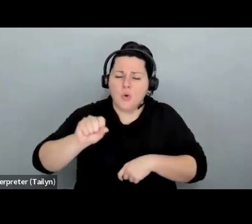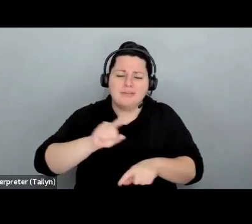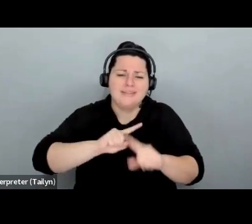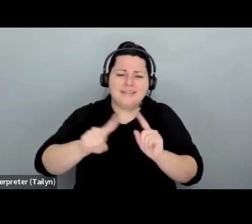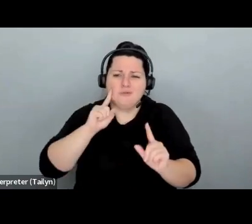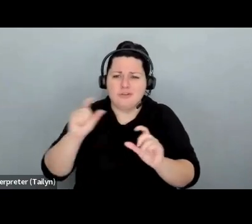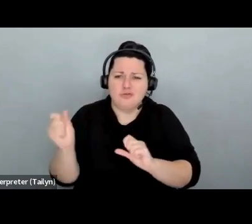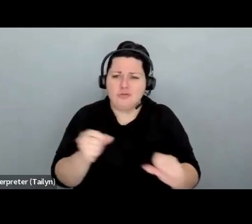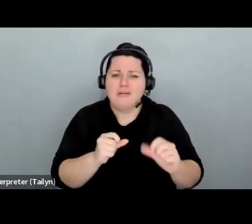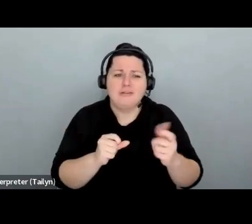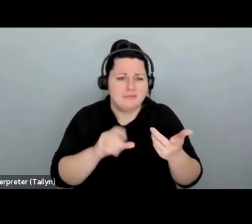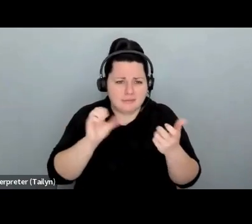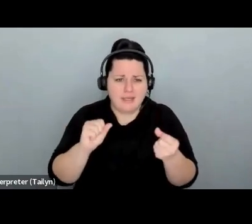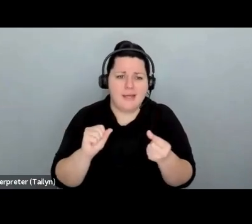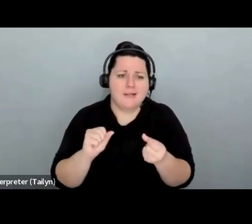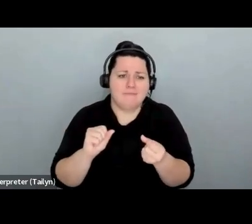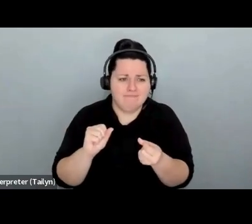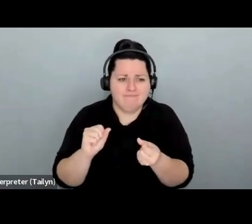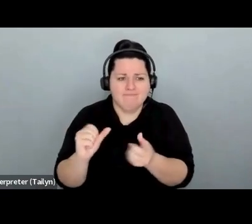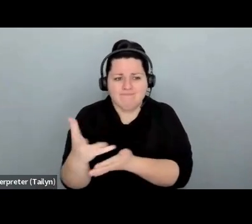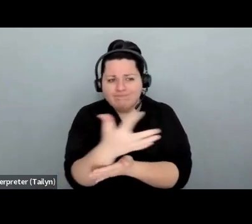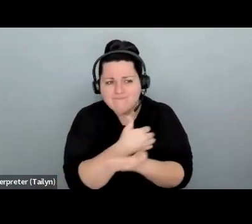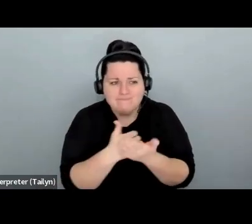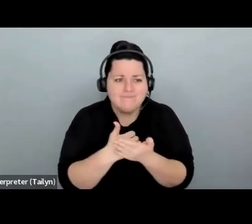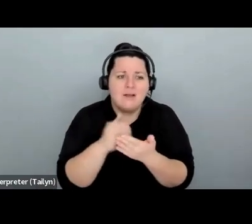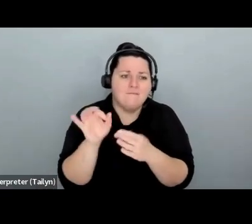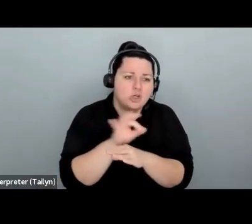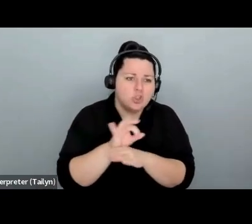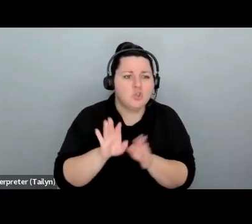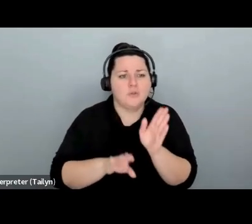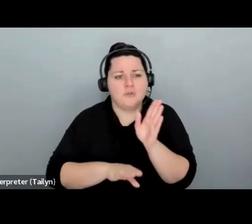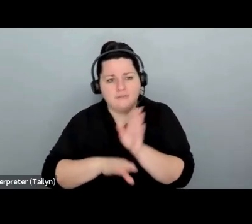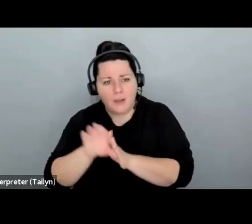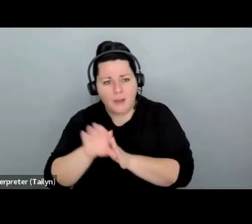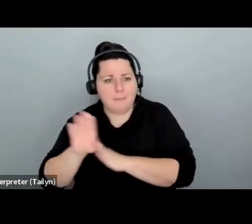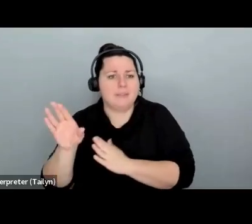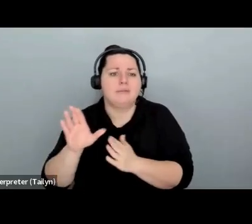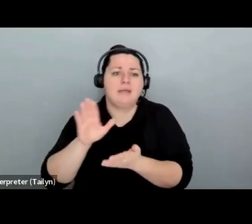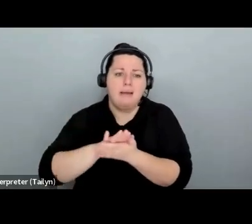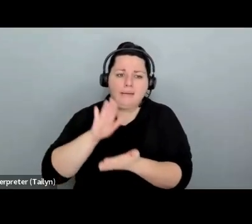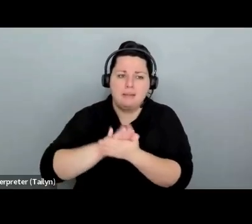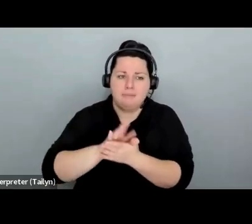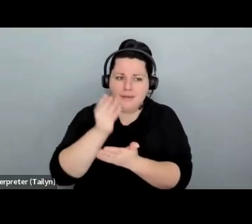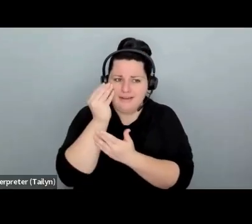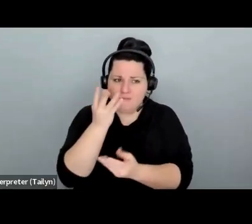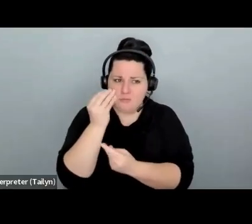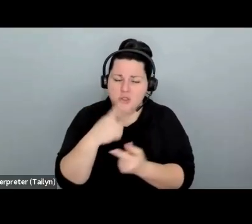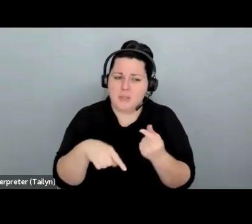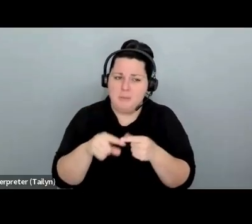gather relevant, functional, developmental, and academic information